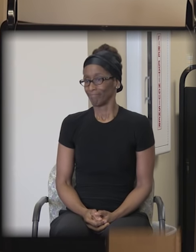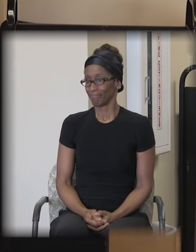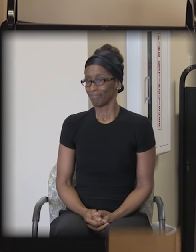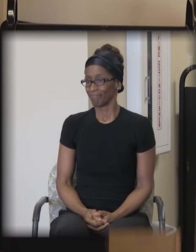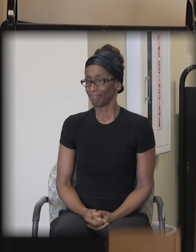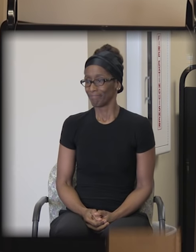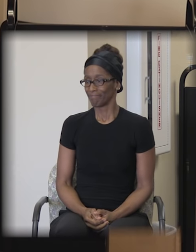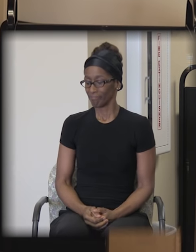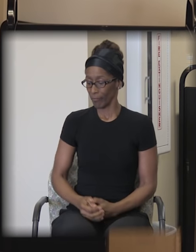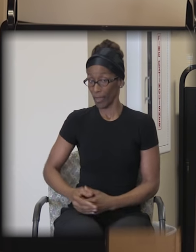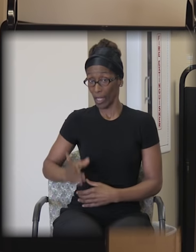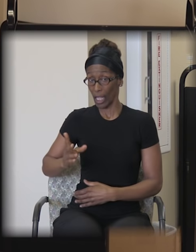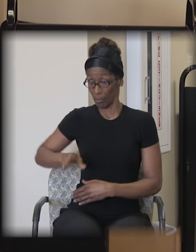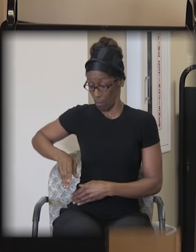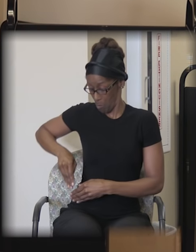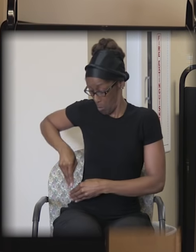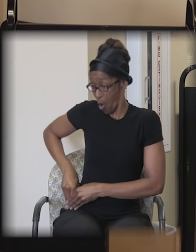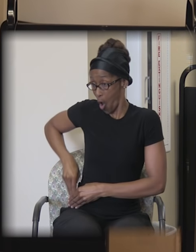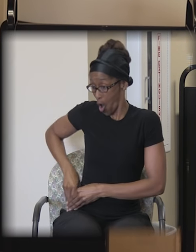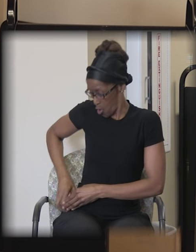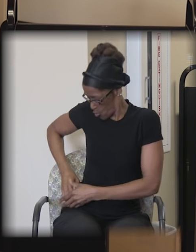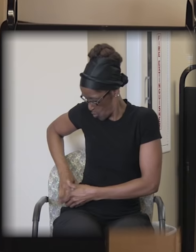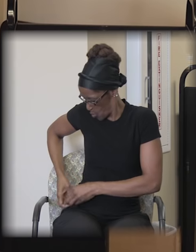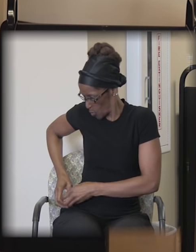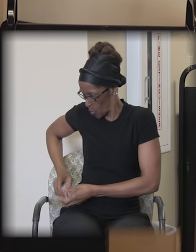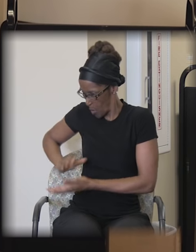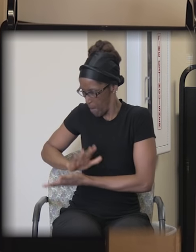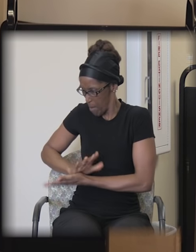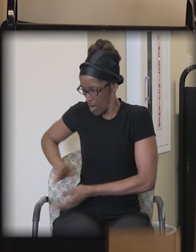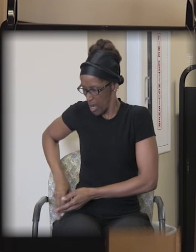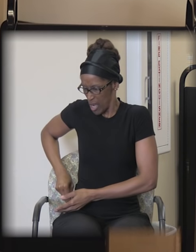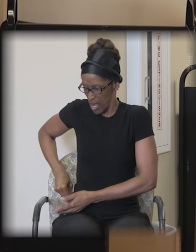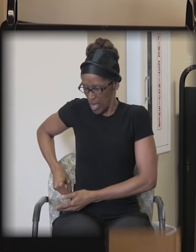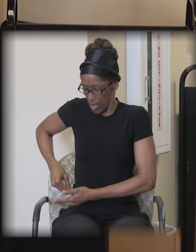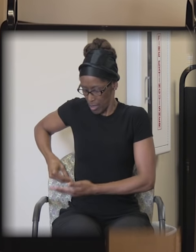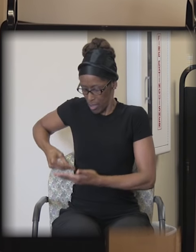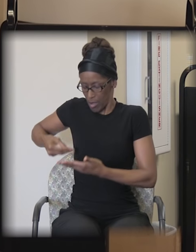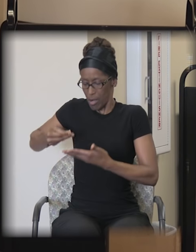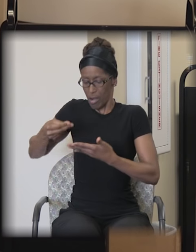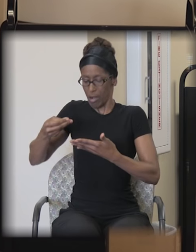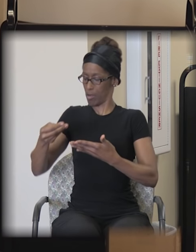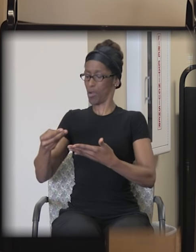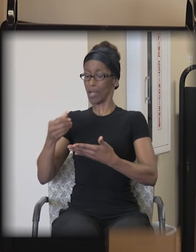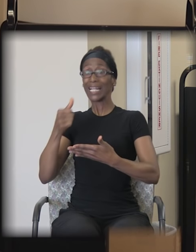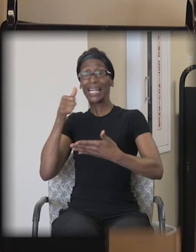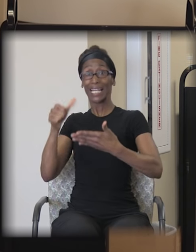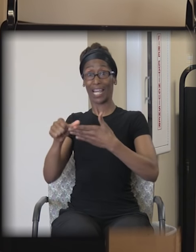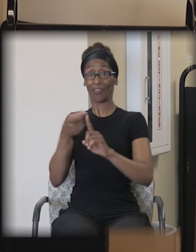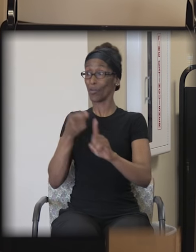He jammed his hands in his pockets. Paper crunched against his fist. He pulled out a letter from his mother.